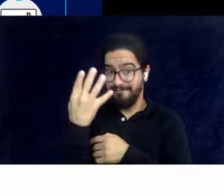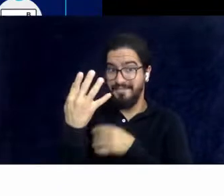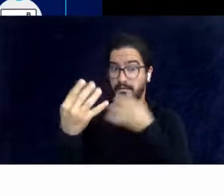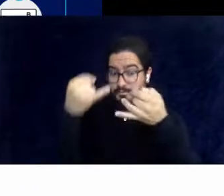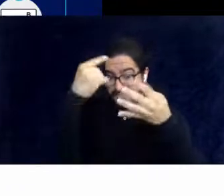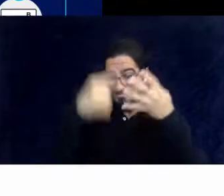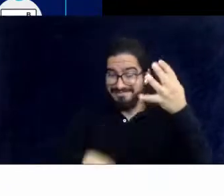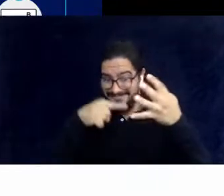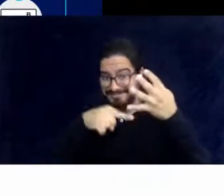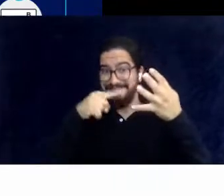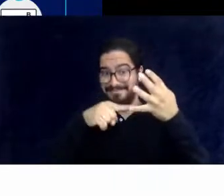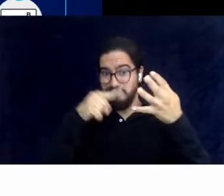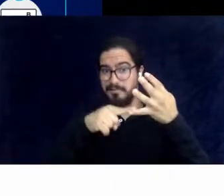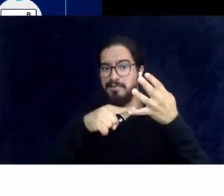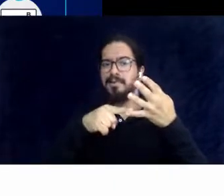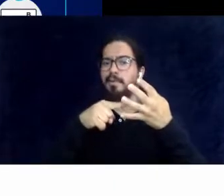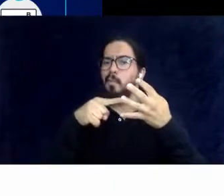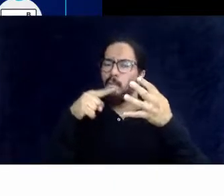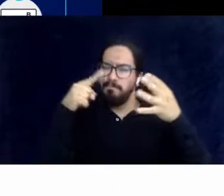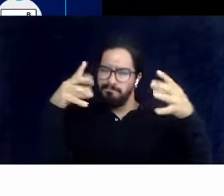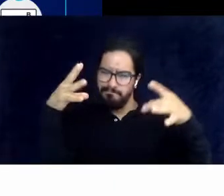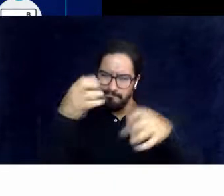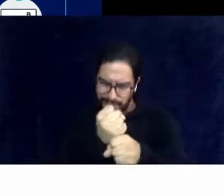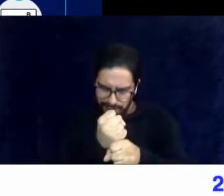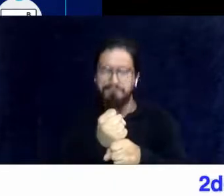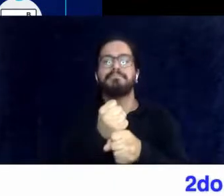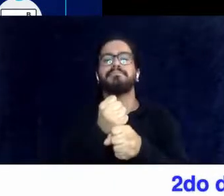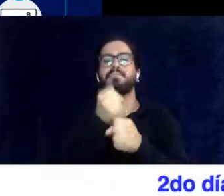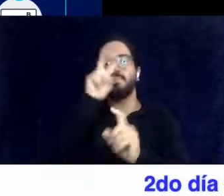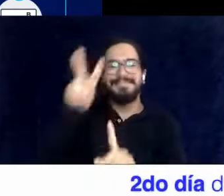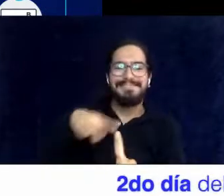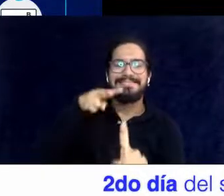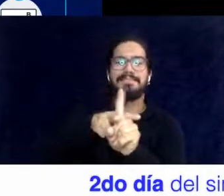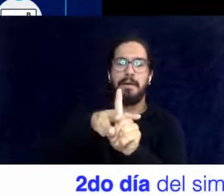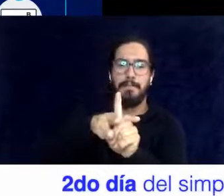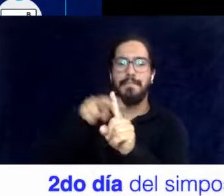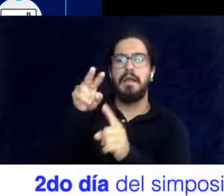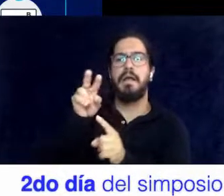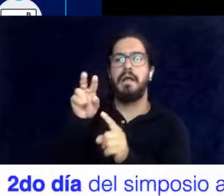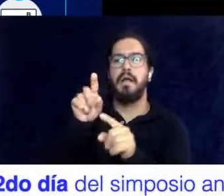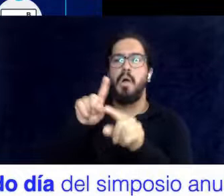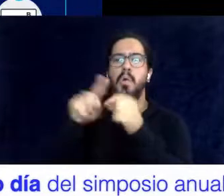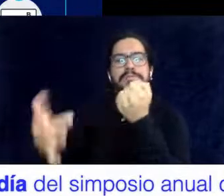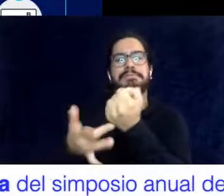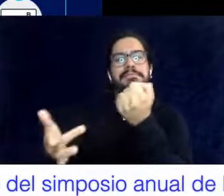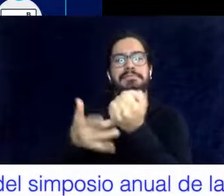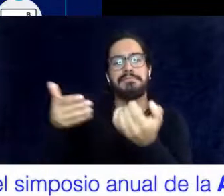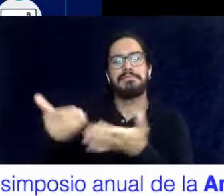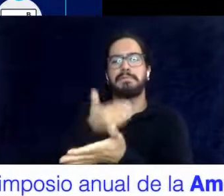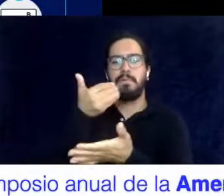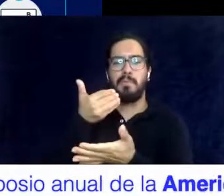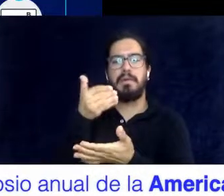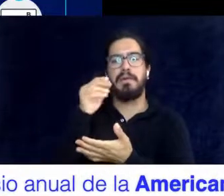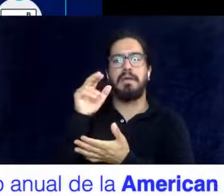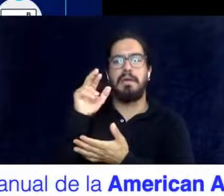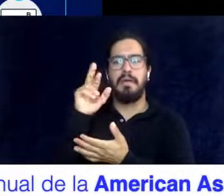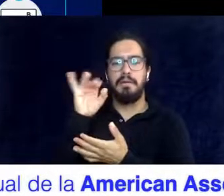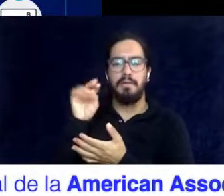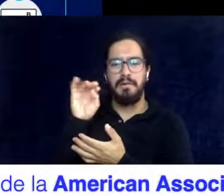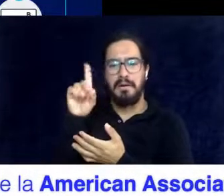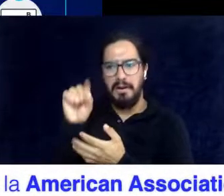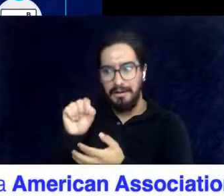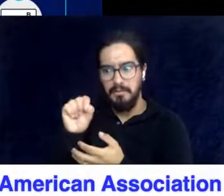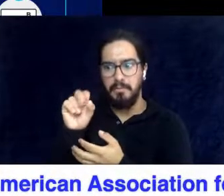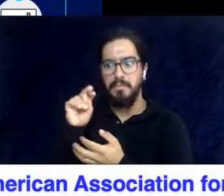data, we applied a synthetic minority oversampling technique and a random undersampling technique to prevent data